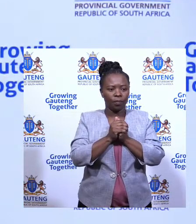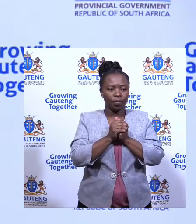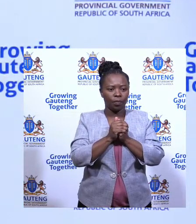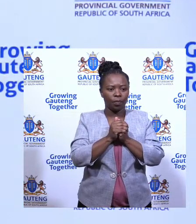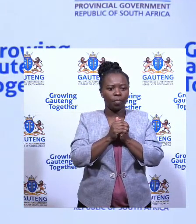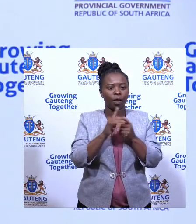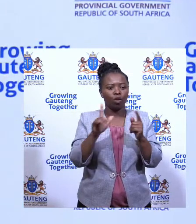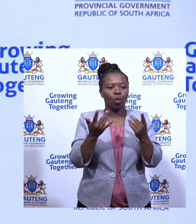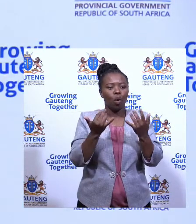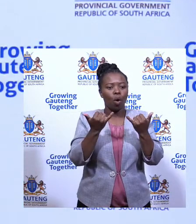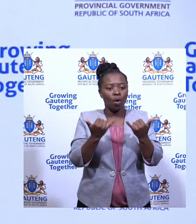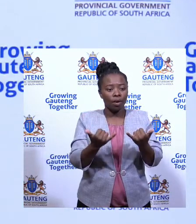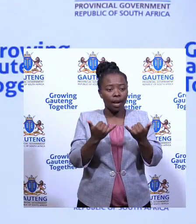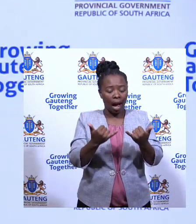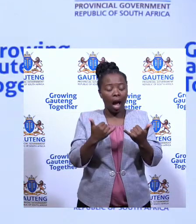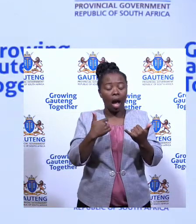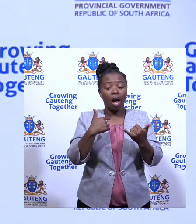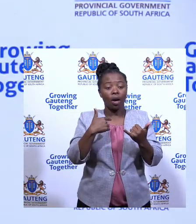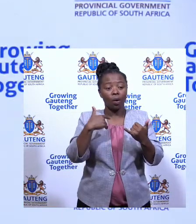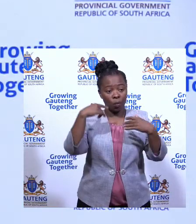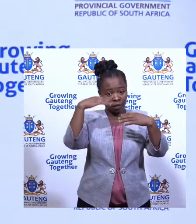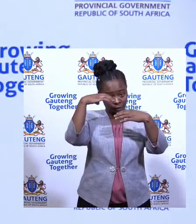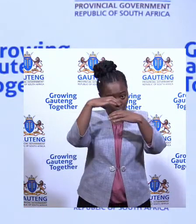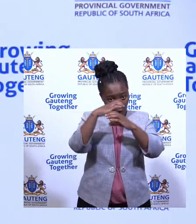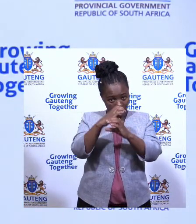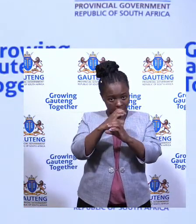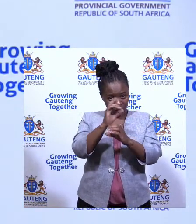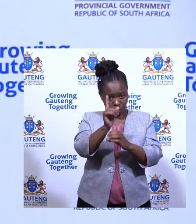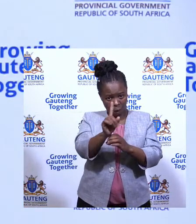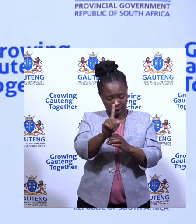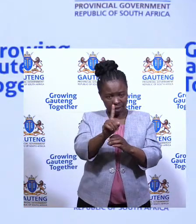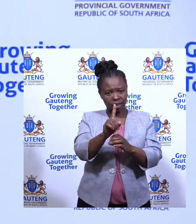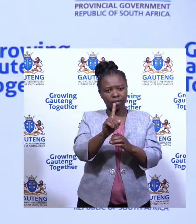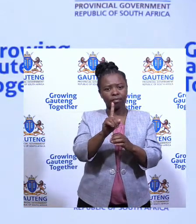What we are focusing on additional bed provisions,